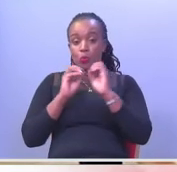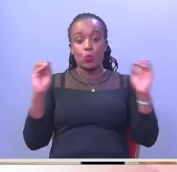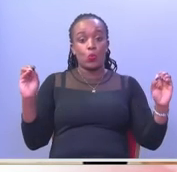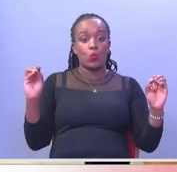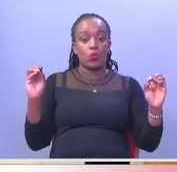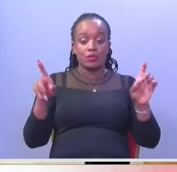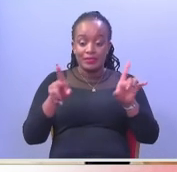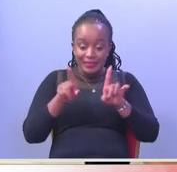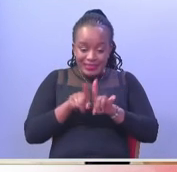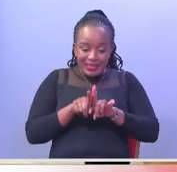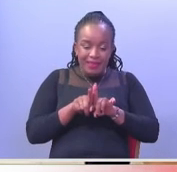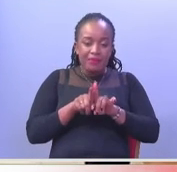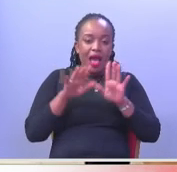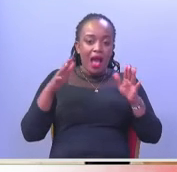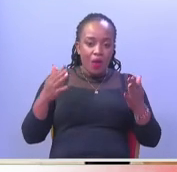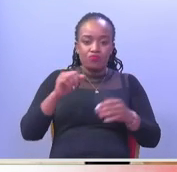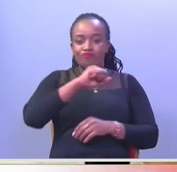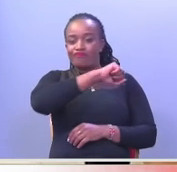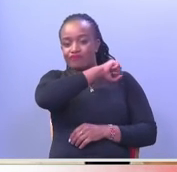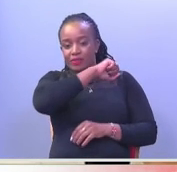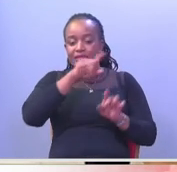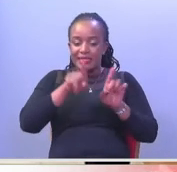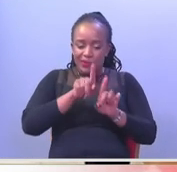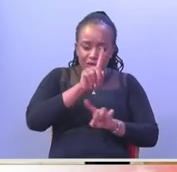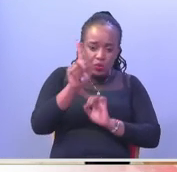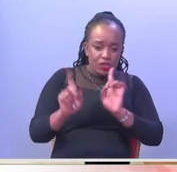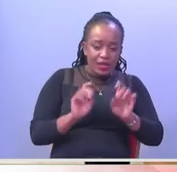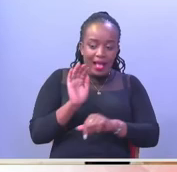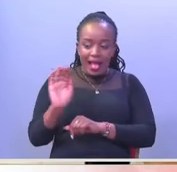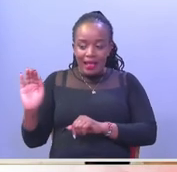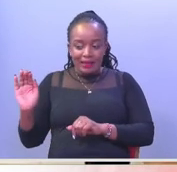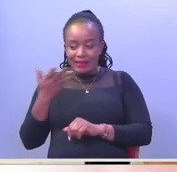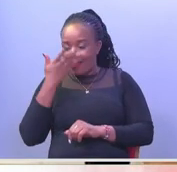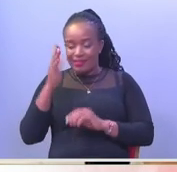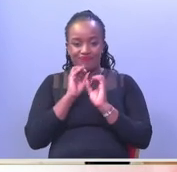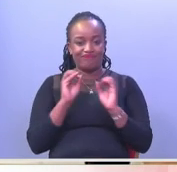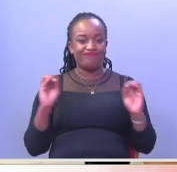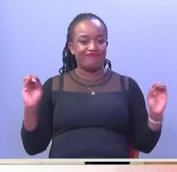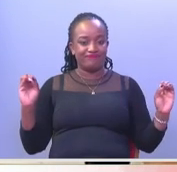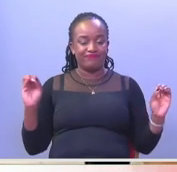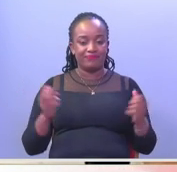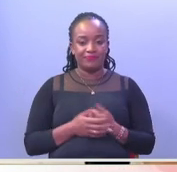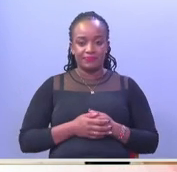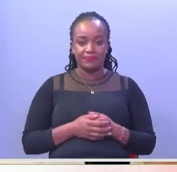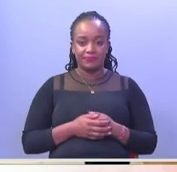his abduction, as well as the questioning he went through. Mwangi Maina, TV 47, Nairobi.